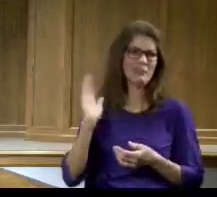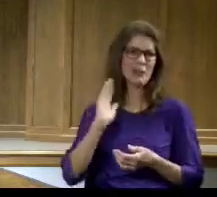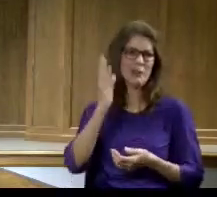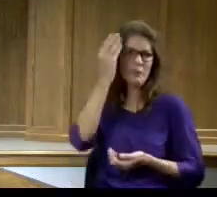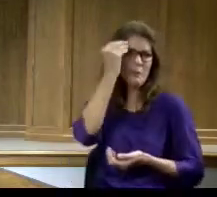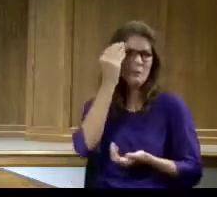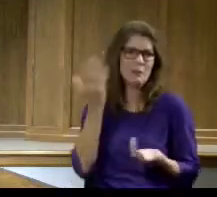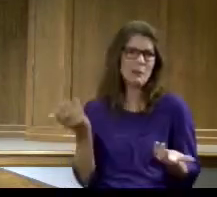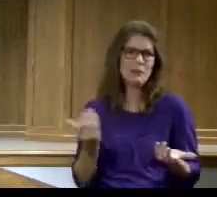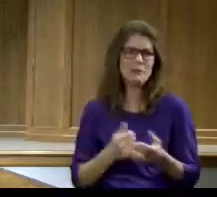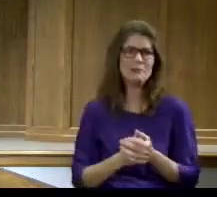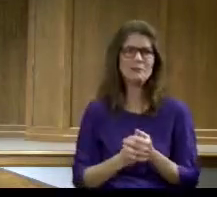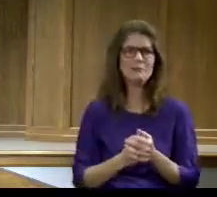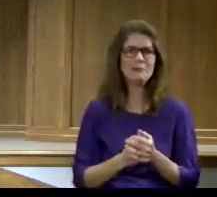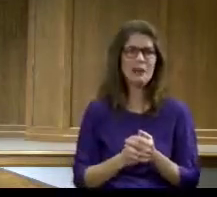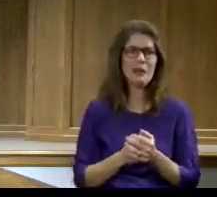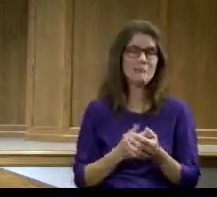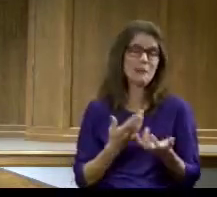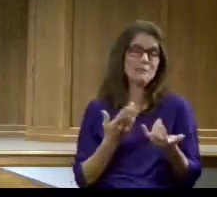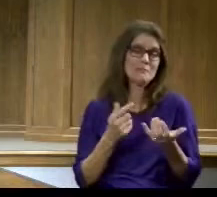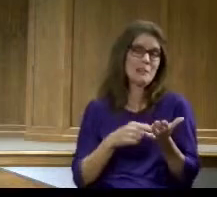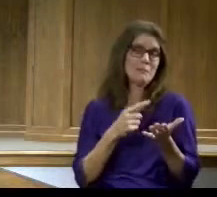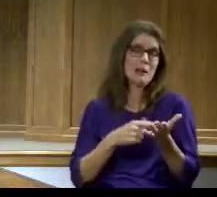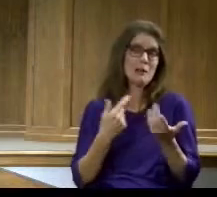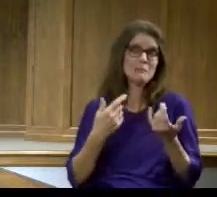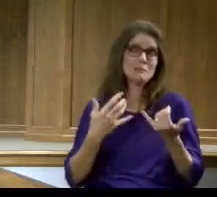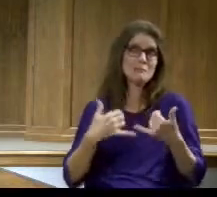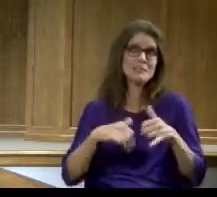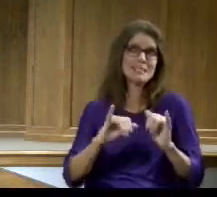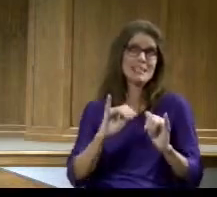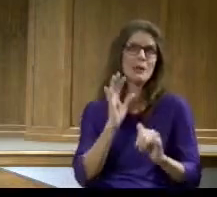not long ago and far away. We still wonder that.